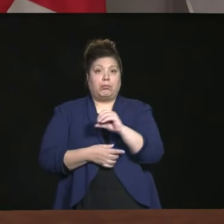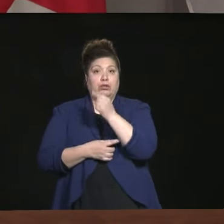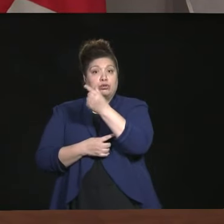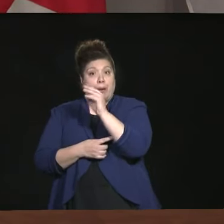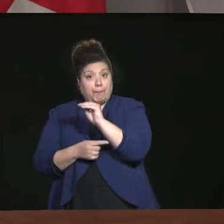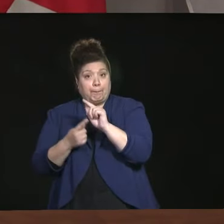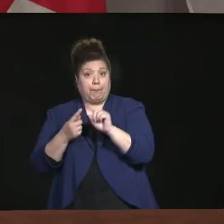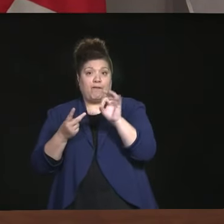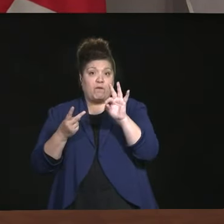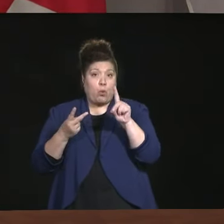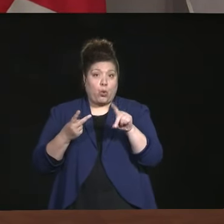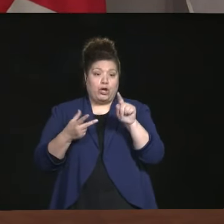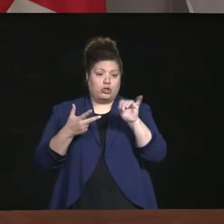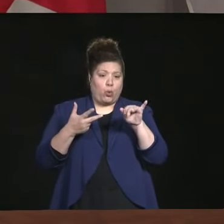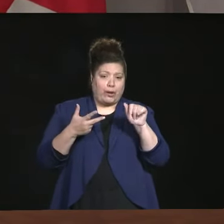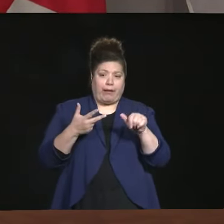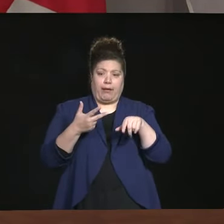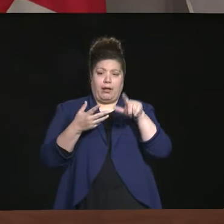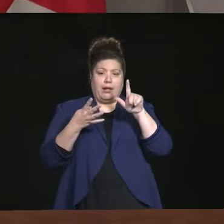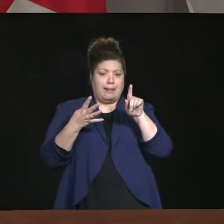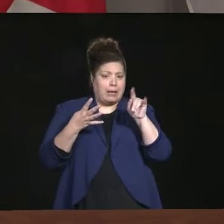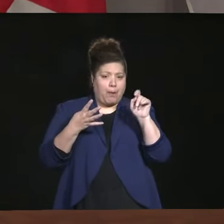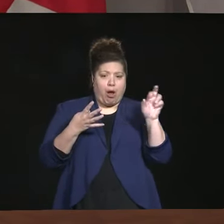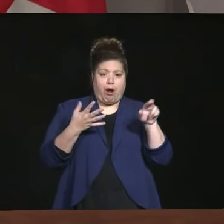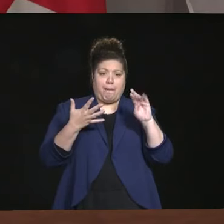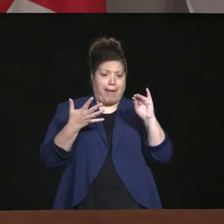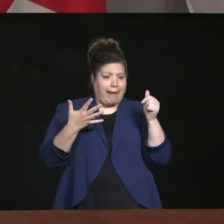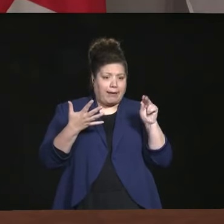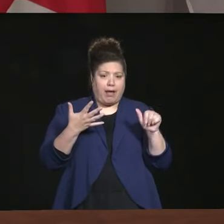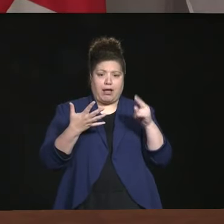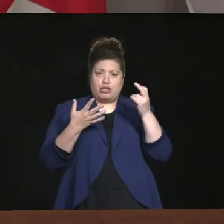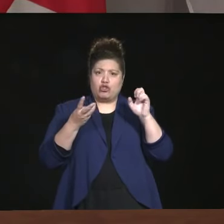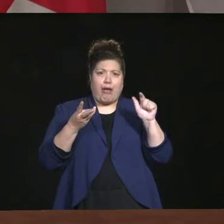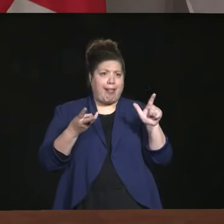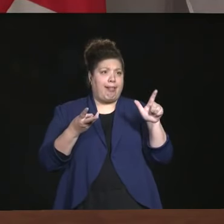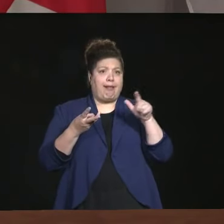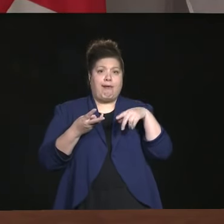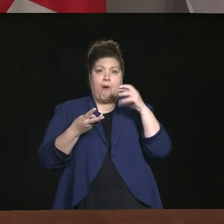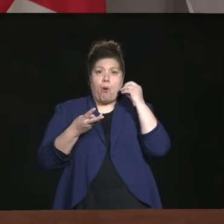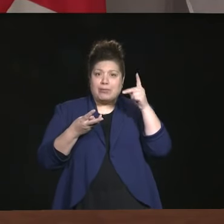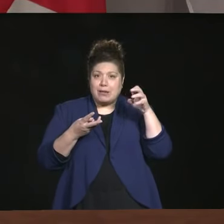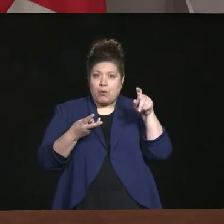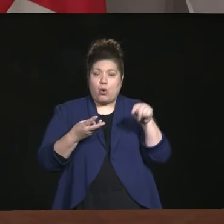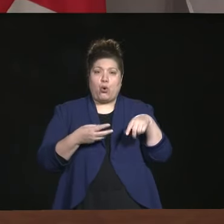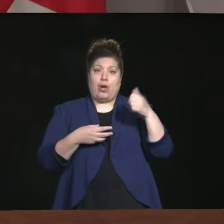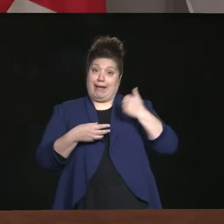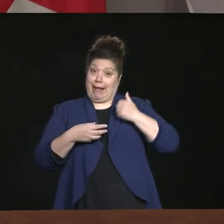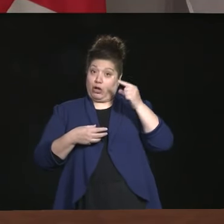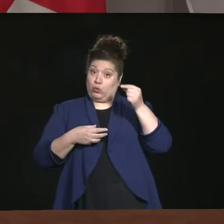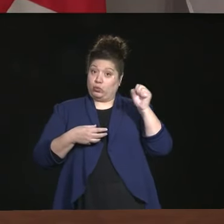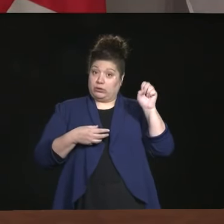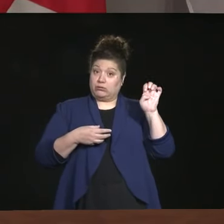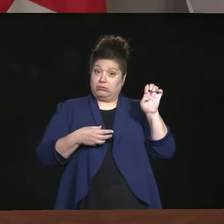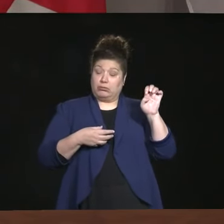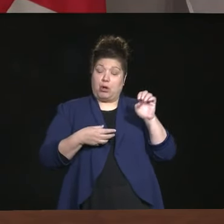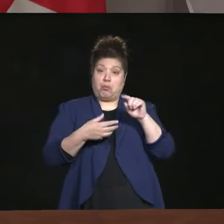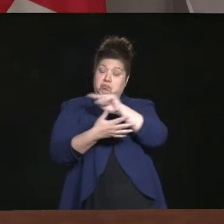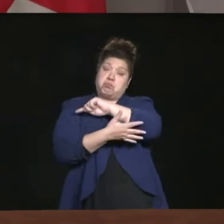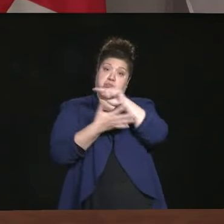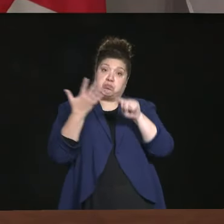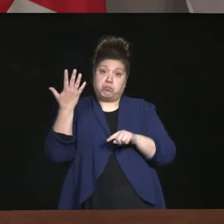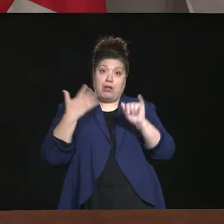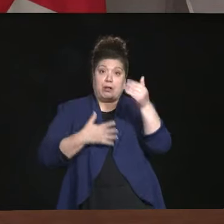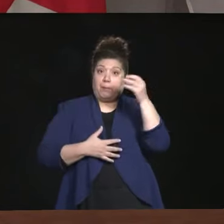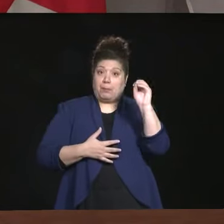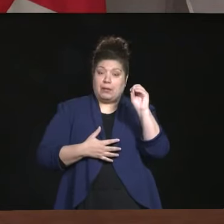Linamar, Magna, Shell, Suncor, Home Depot, and Canada Goose. All of them have contributed to the response by